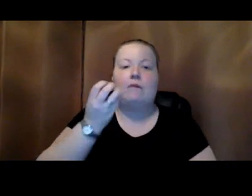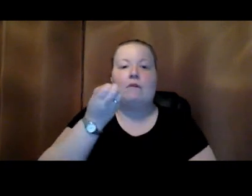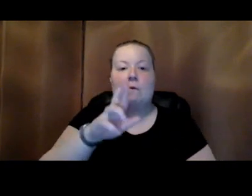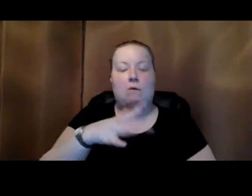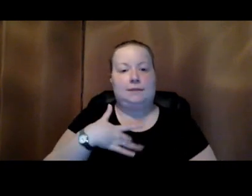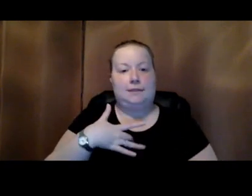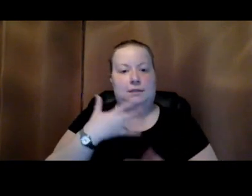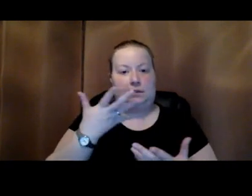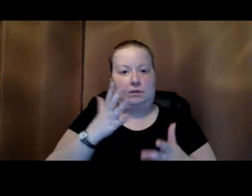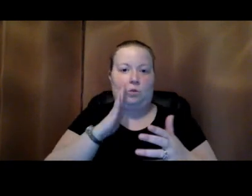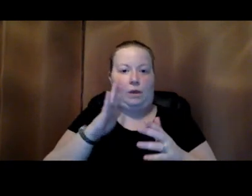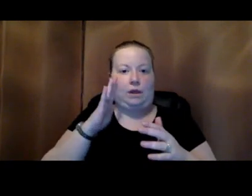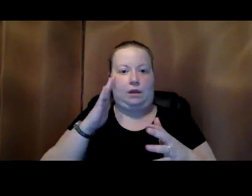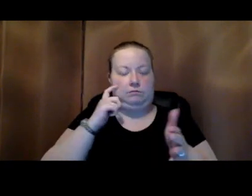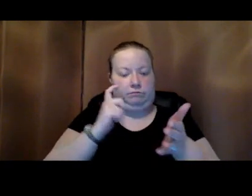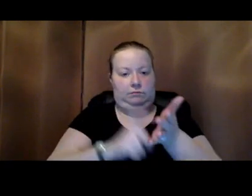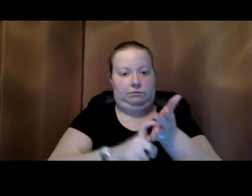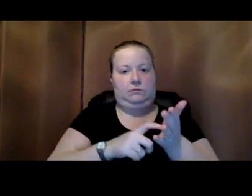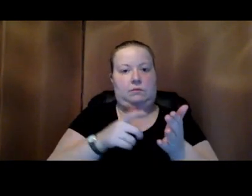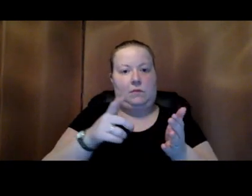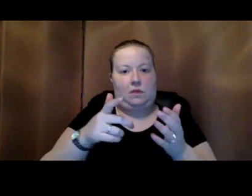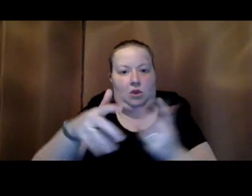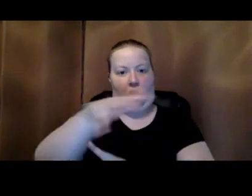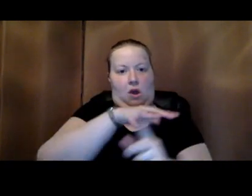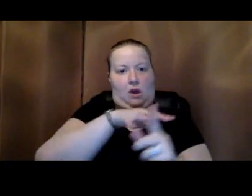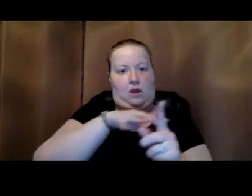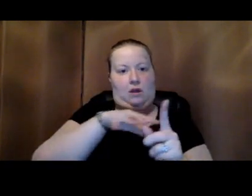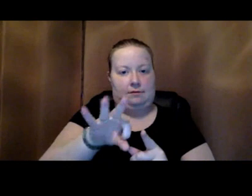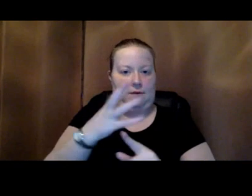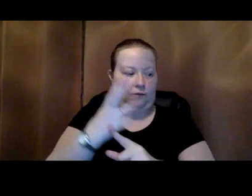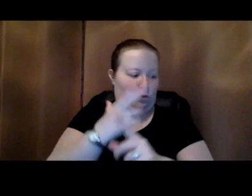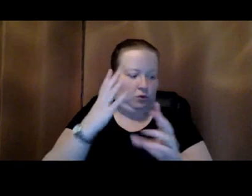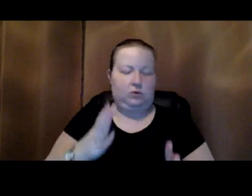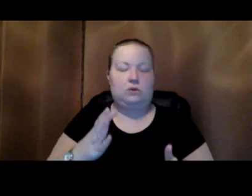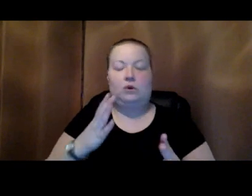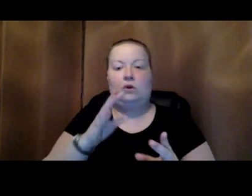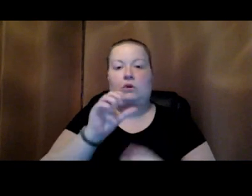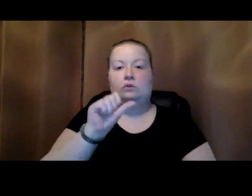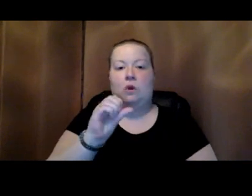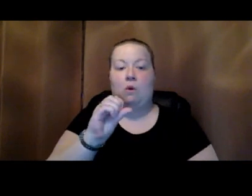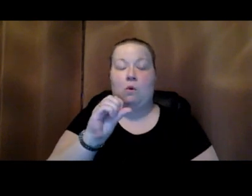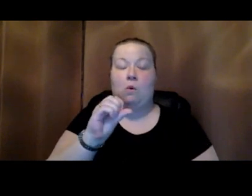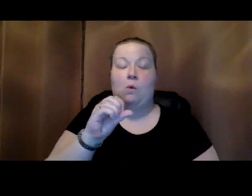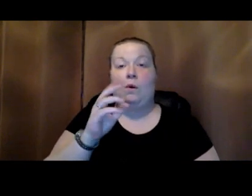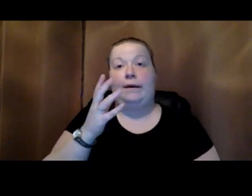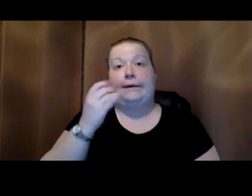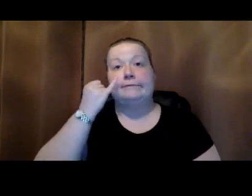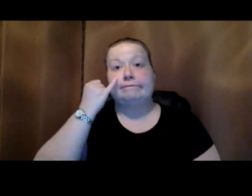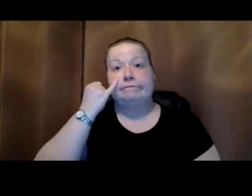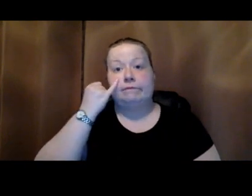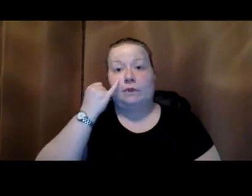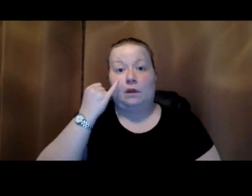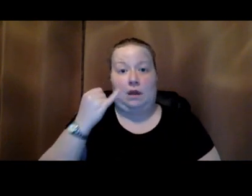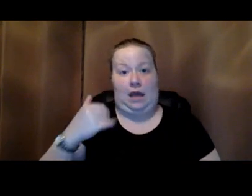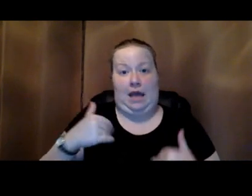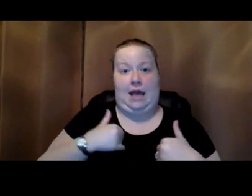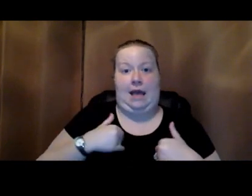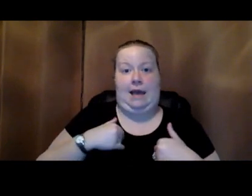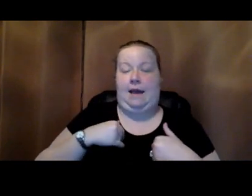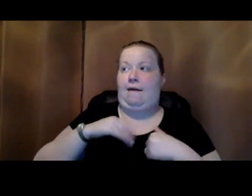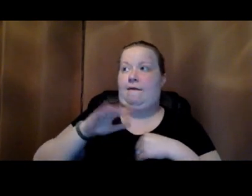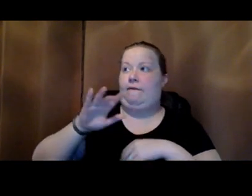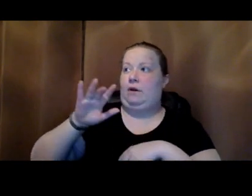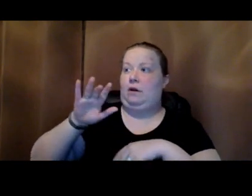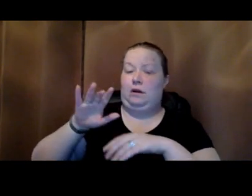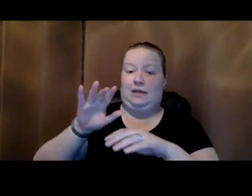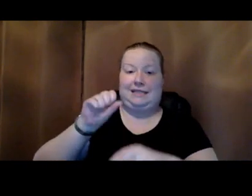the context of a user. So maybe I've got a sensor on my door to my office, so that when someone opens